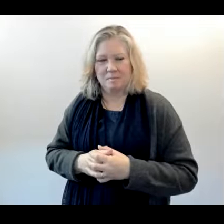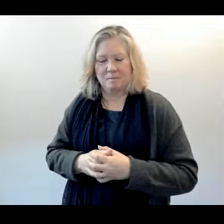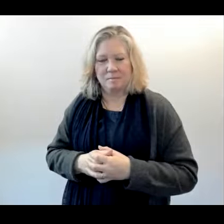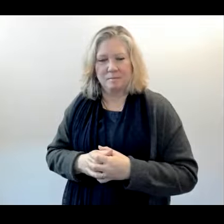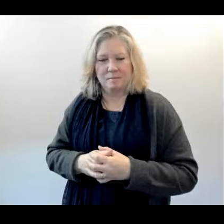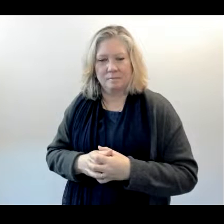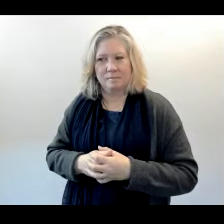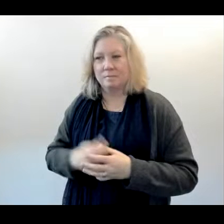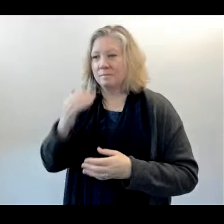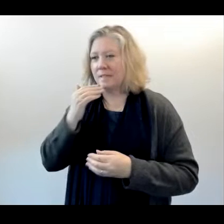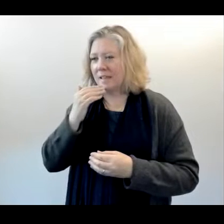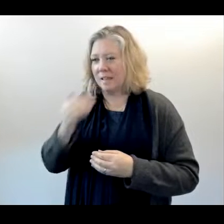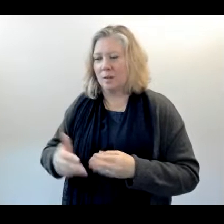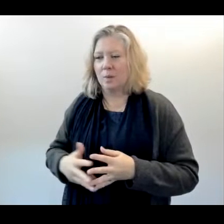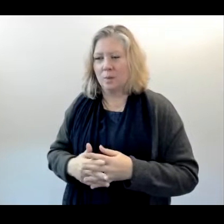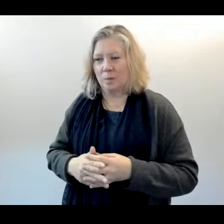Thank you, DeMar.